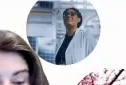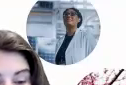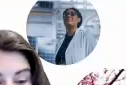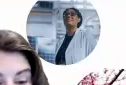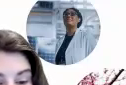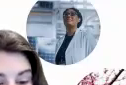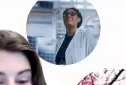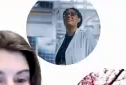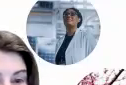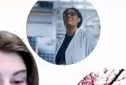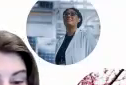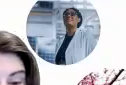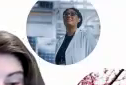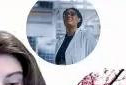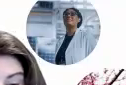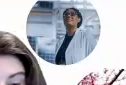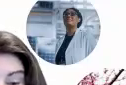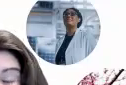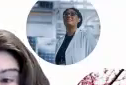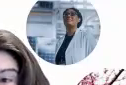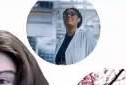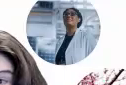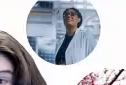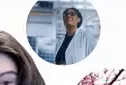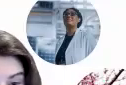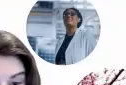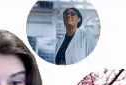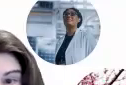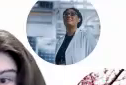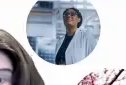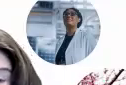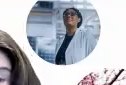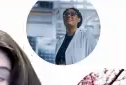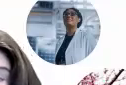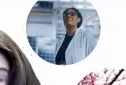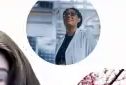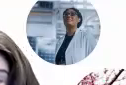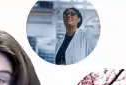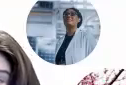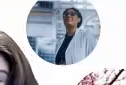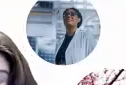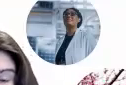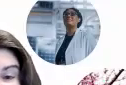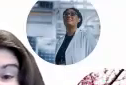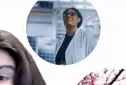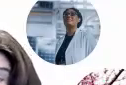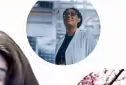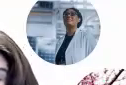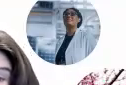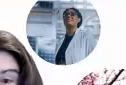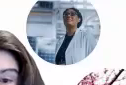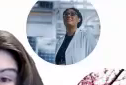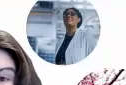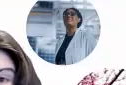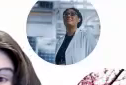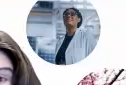that can guide future program improvements and policy within the S-STEM community. So my colleague Jamila just posted in